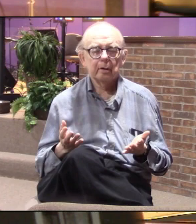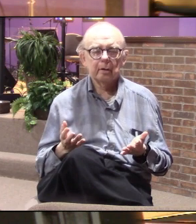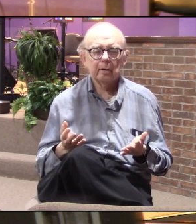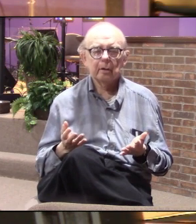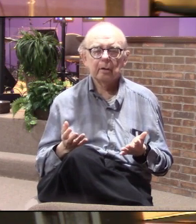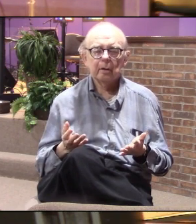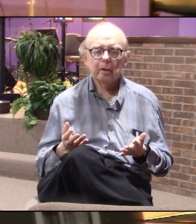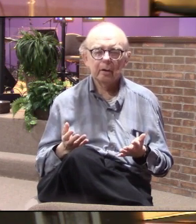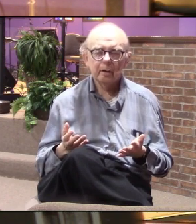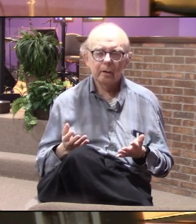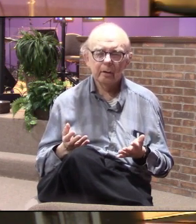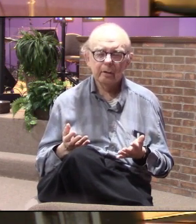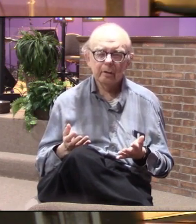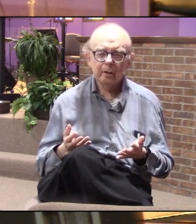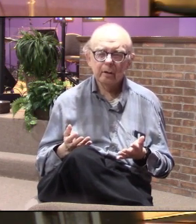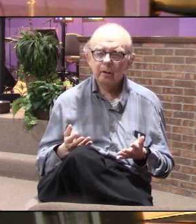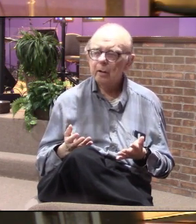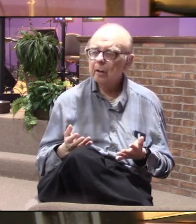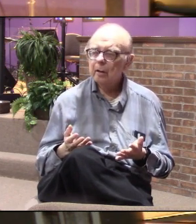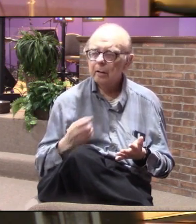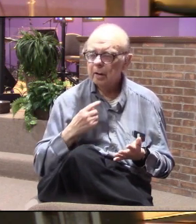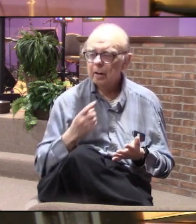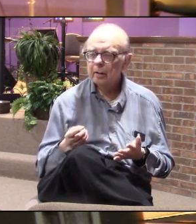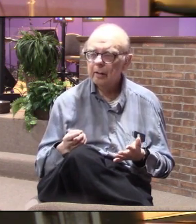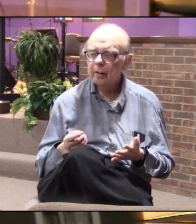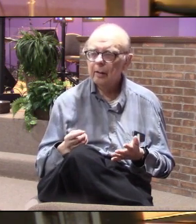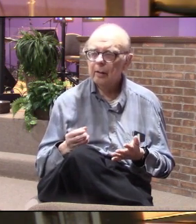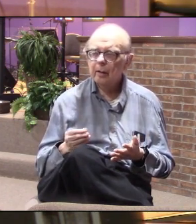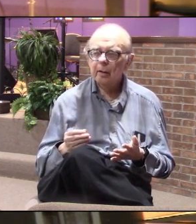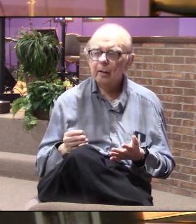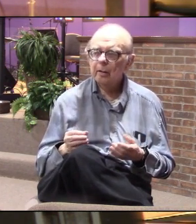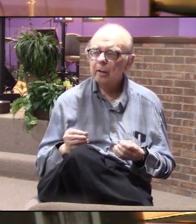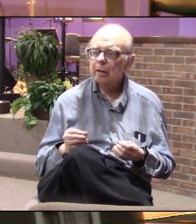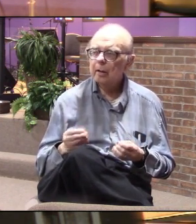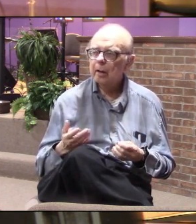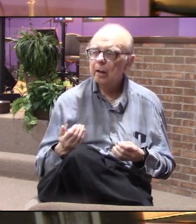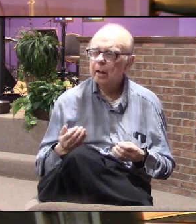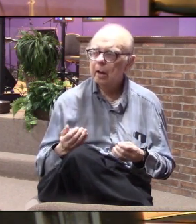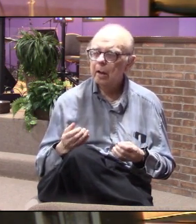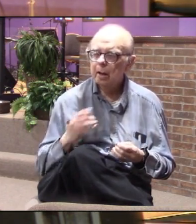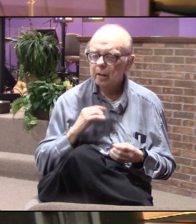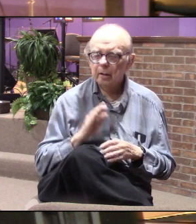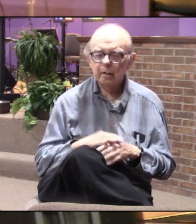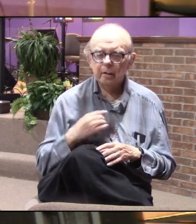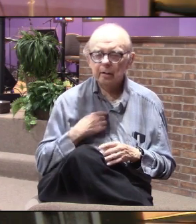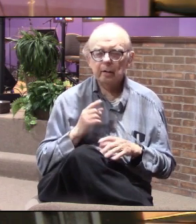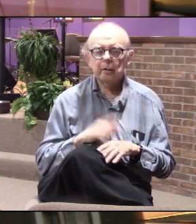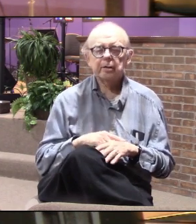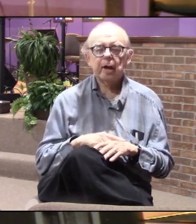things. It says in Psalms 50, verse number 15, call to me in your